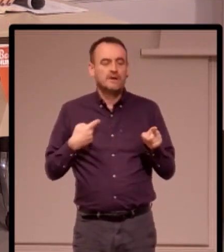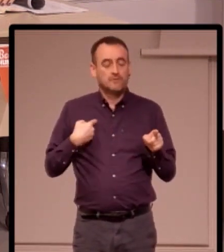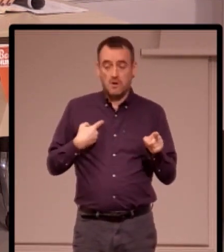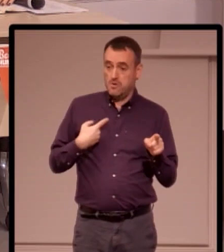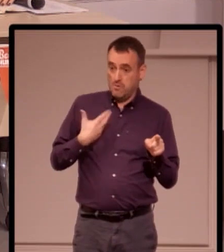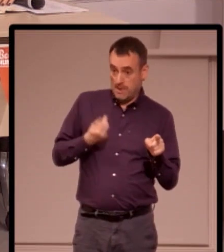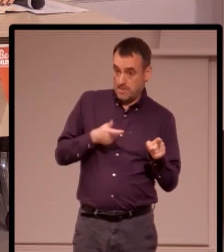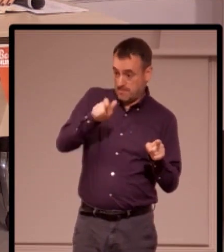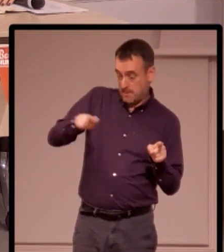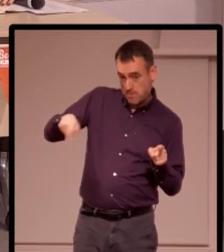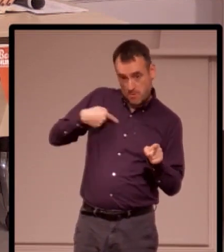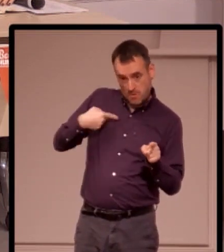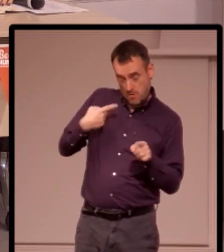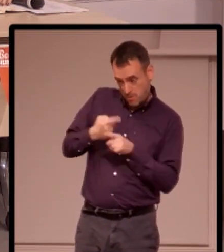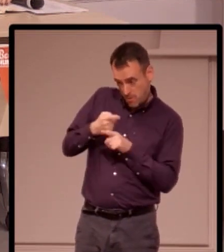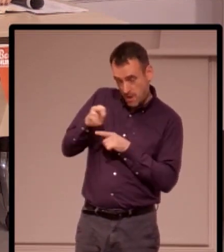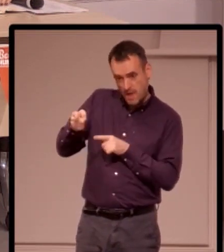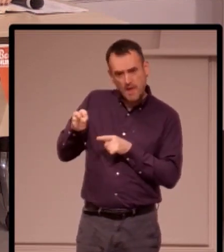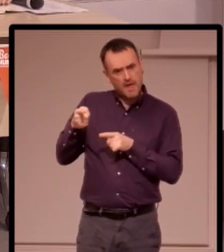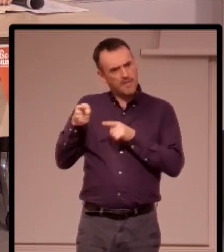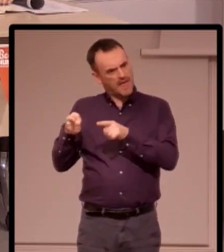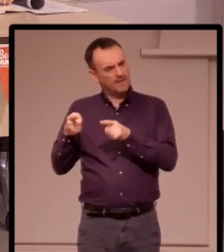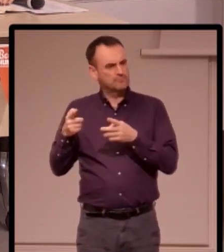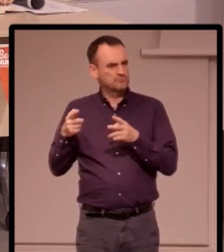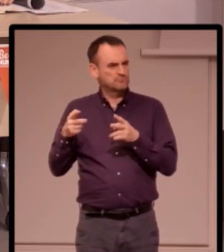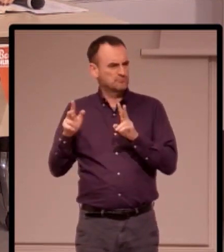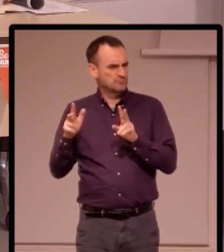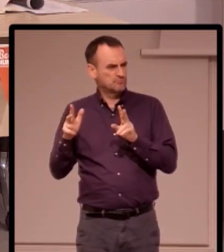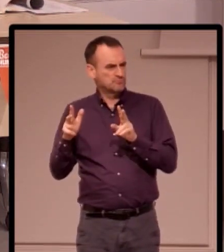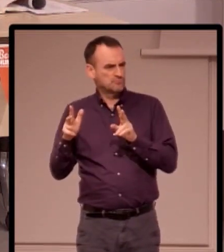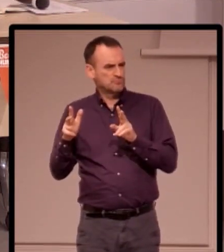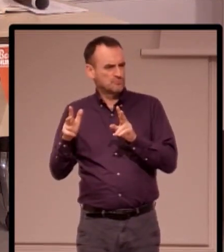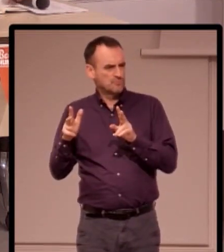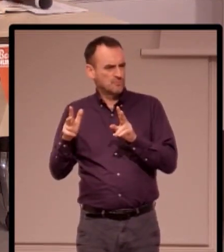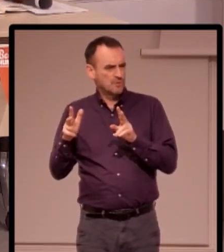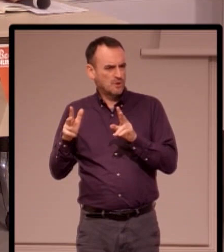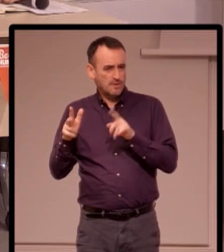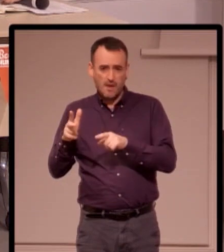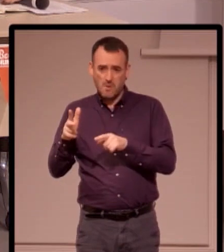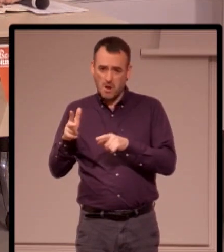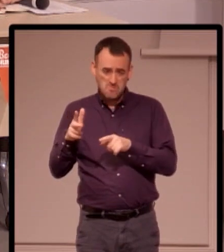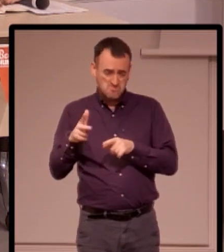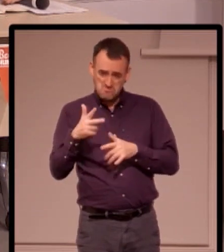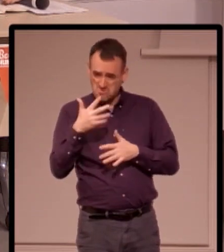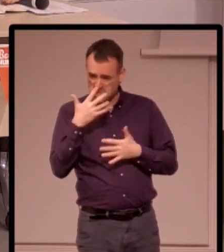people that were treated sort of 10 to 13 on adult